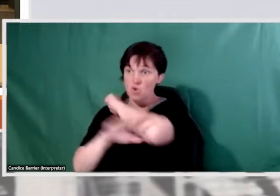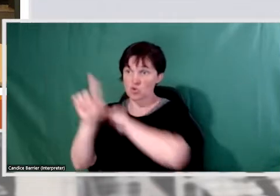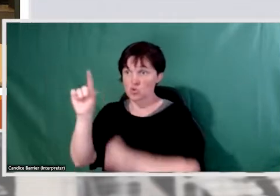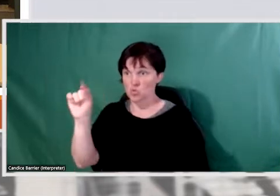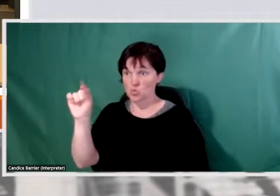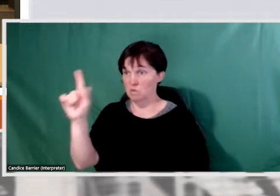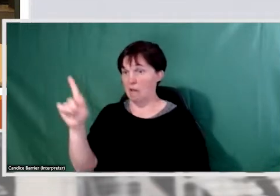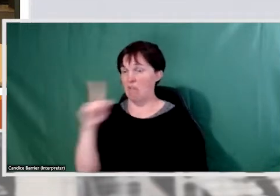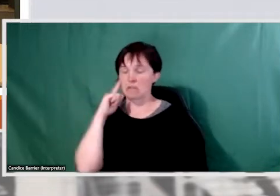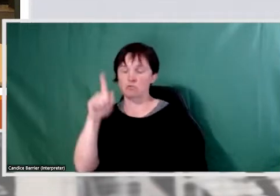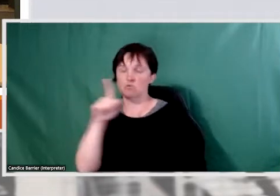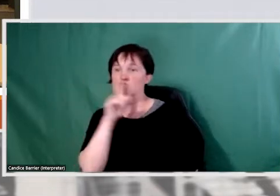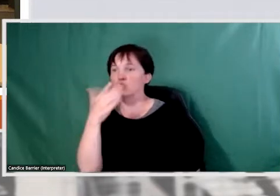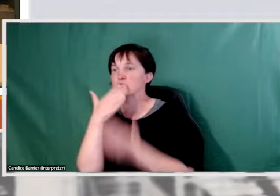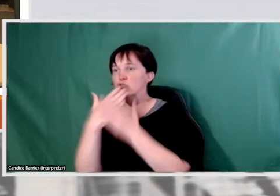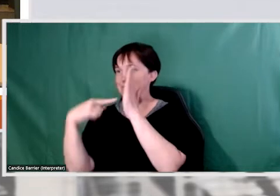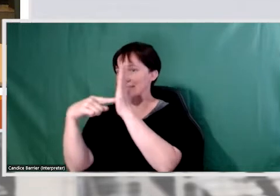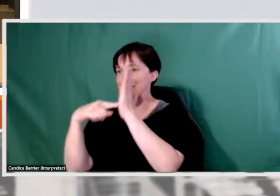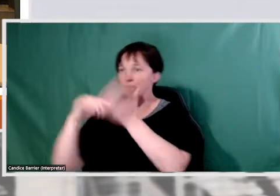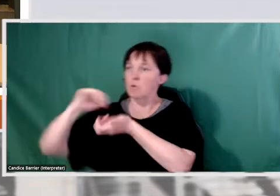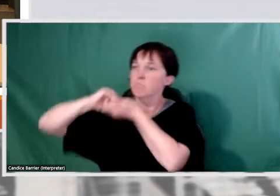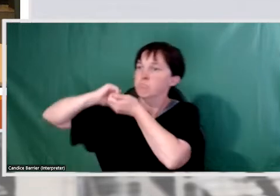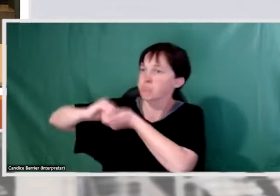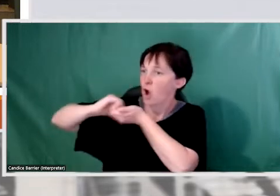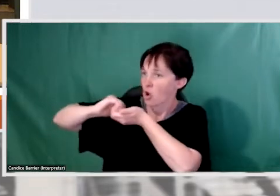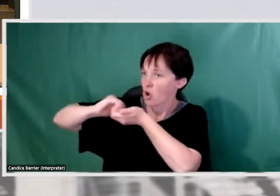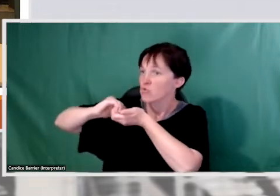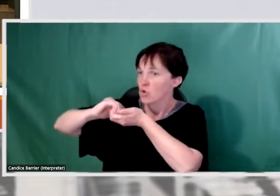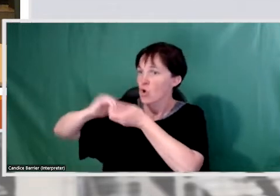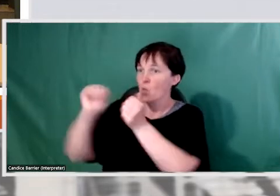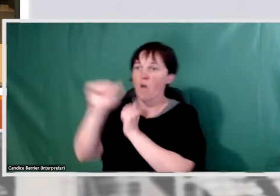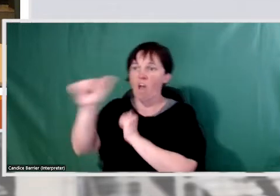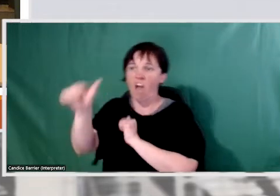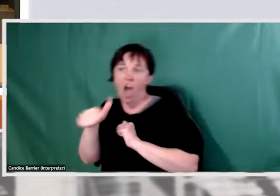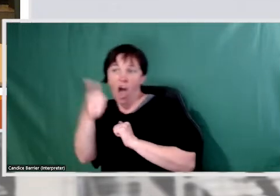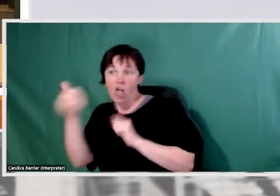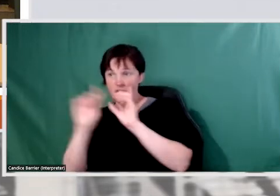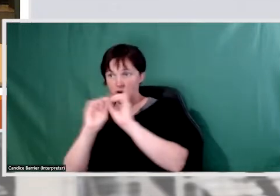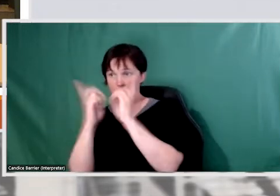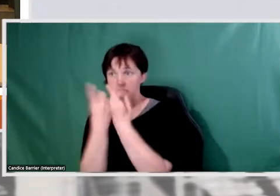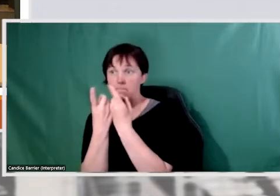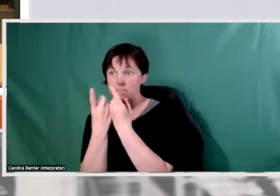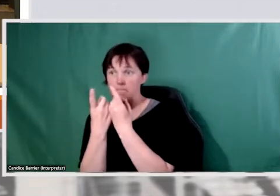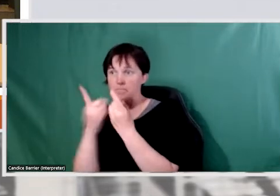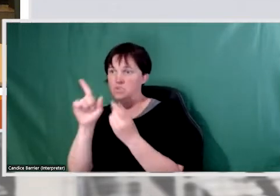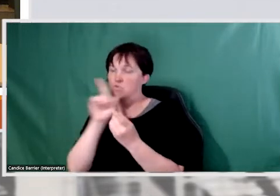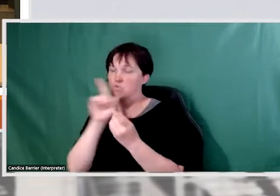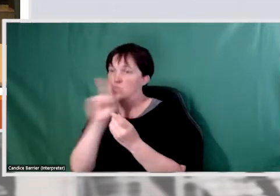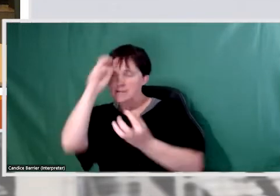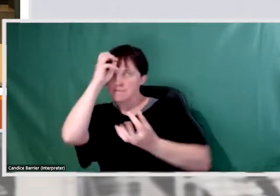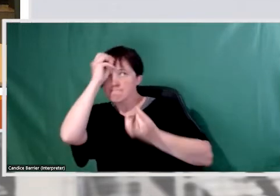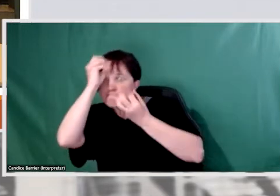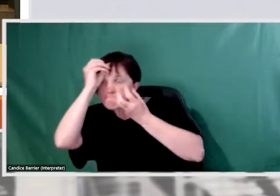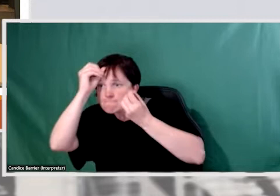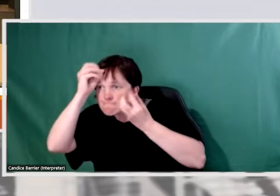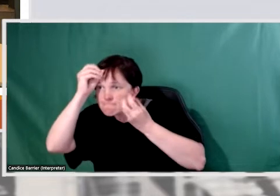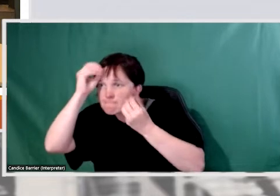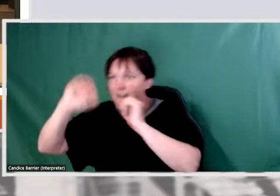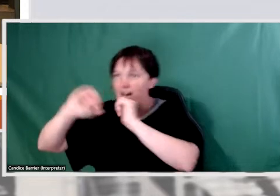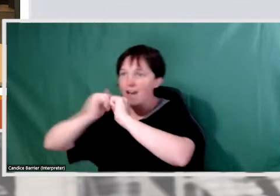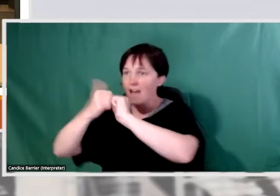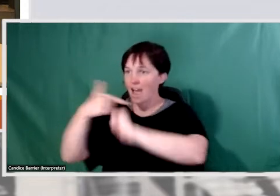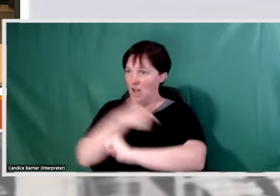really good example of a great partnership with another department to really be thoughtful about how we make